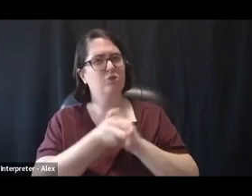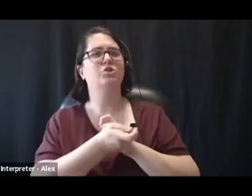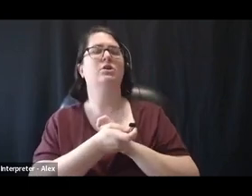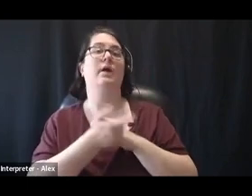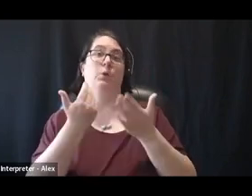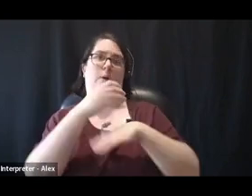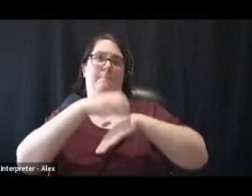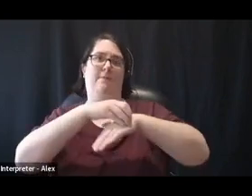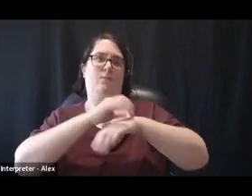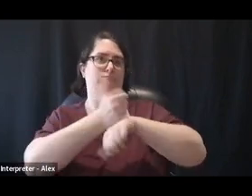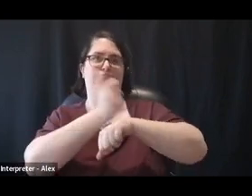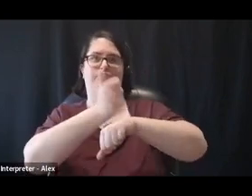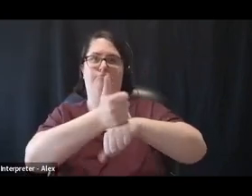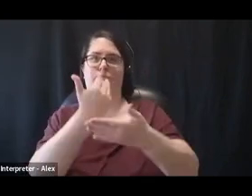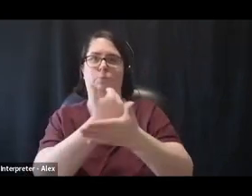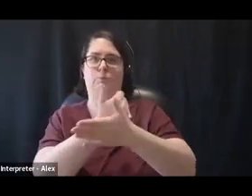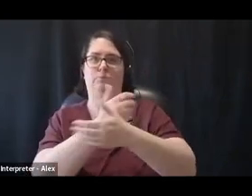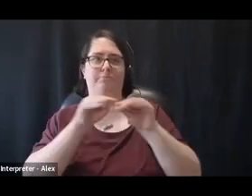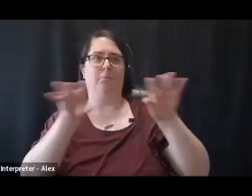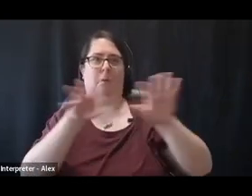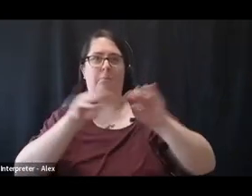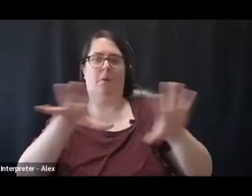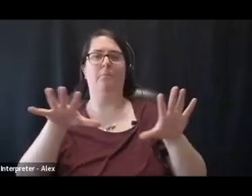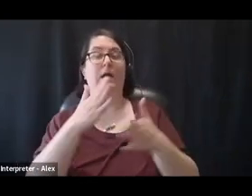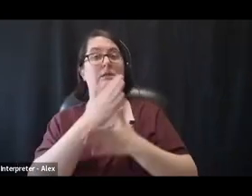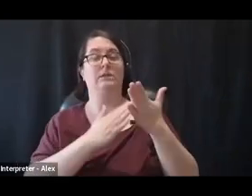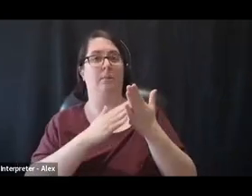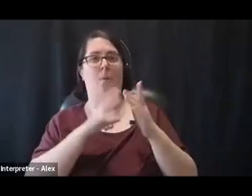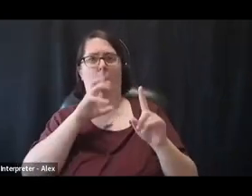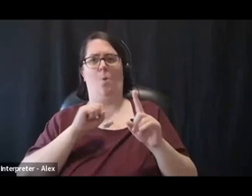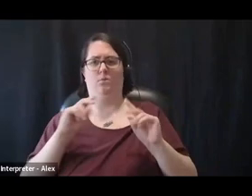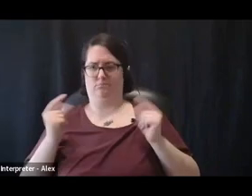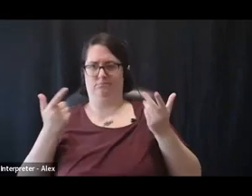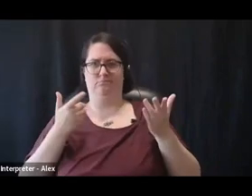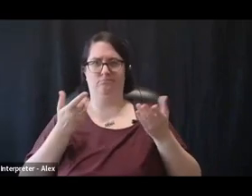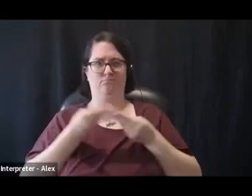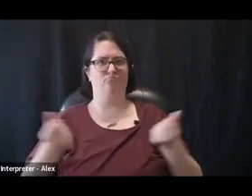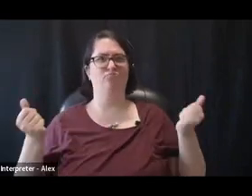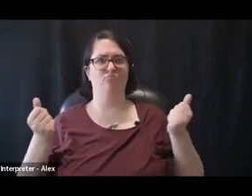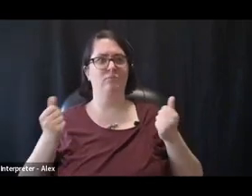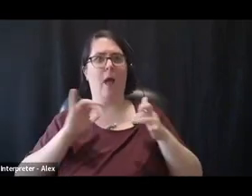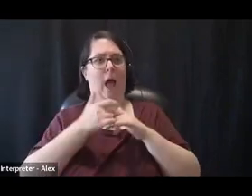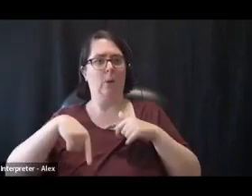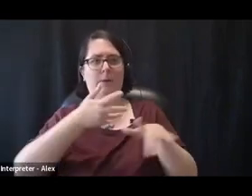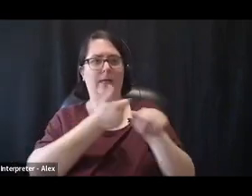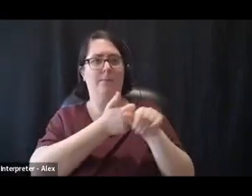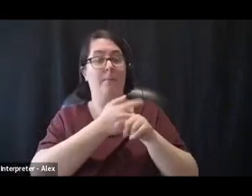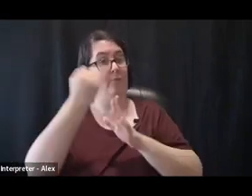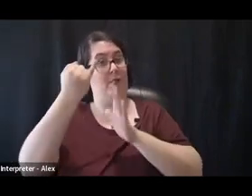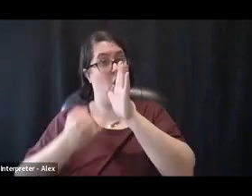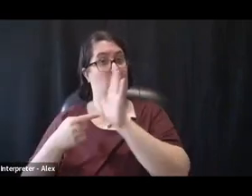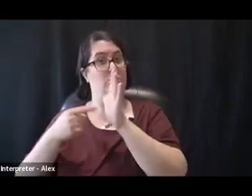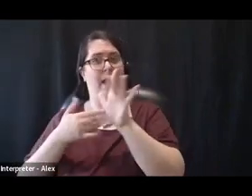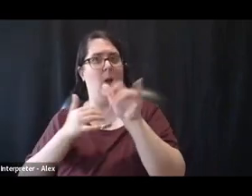new platforms are always being developed, some are becoming obsolete. How do we keep up with this, and how the art sector generally